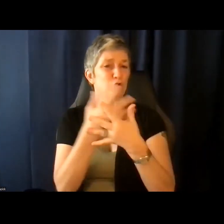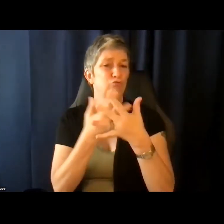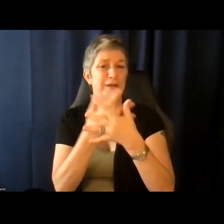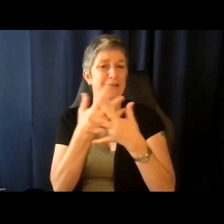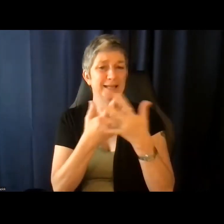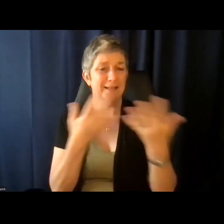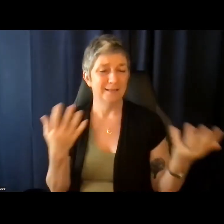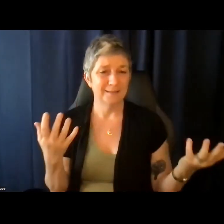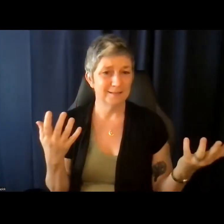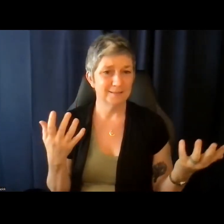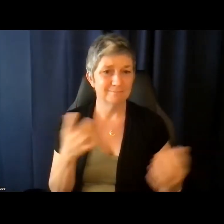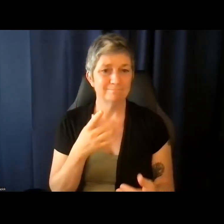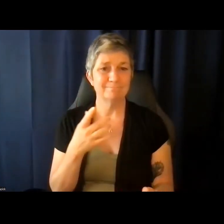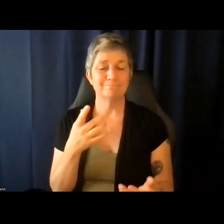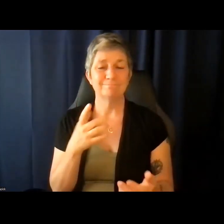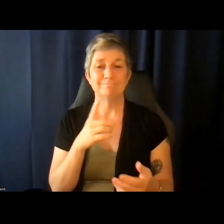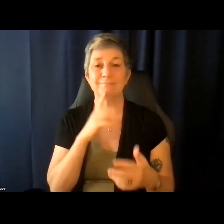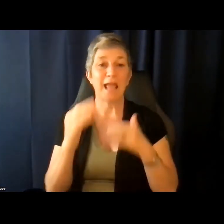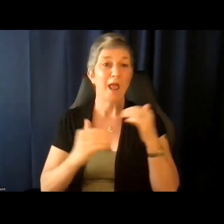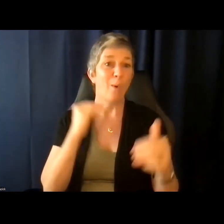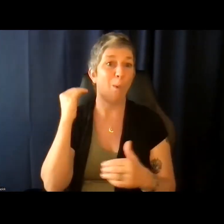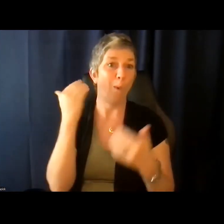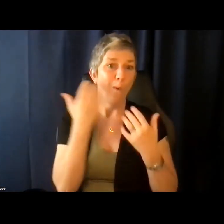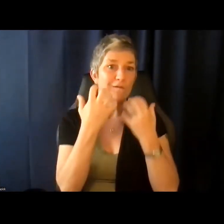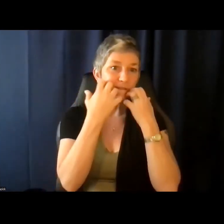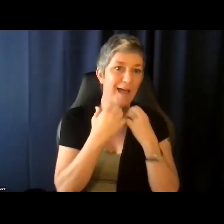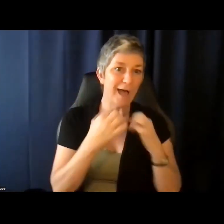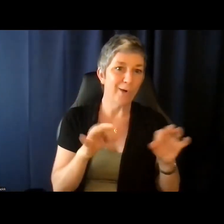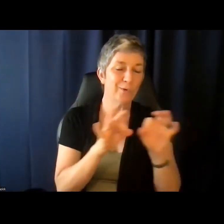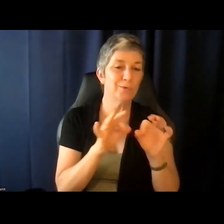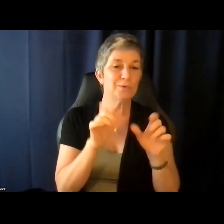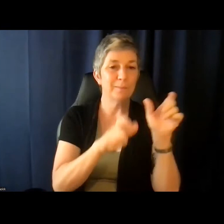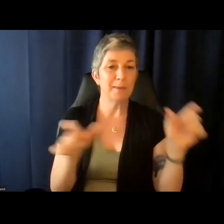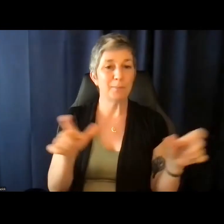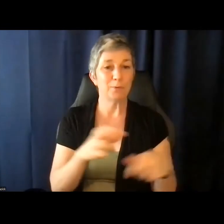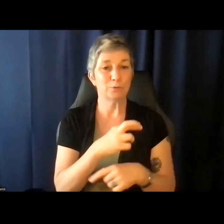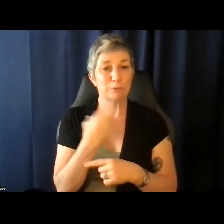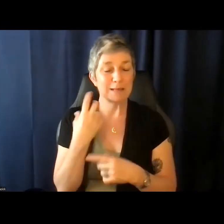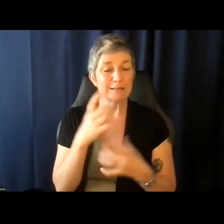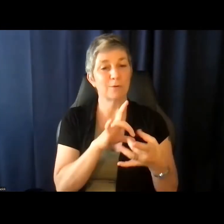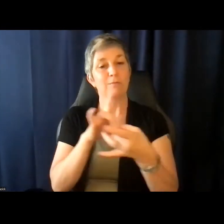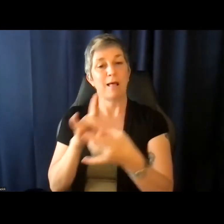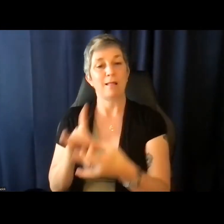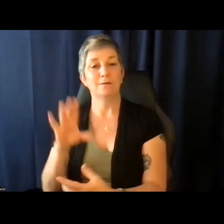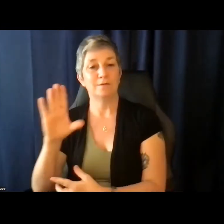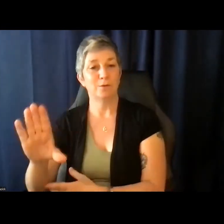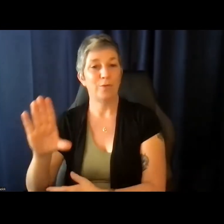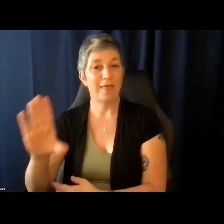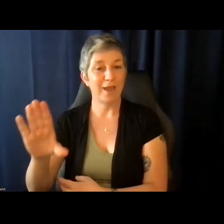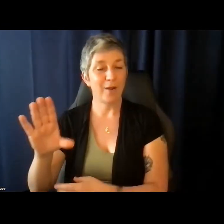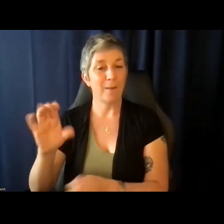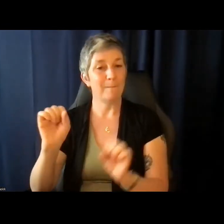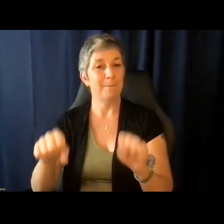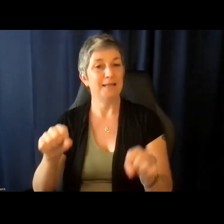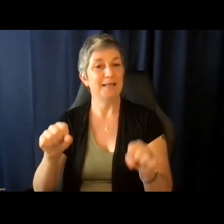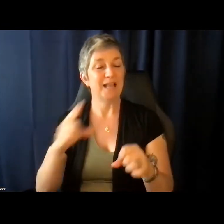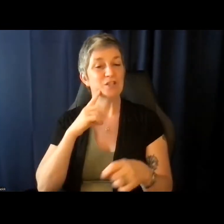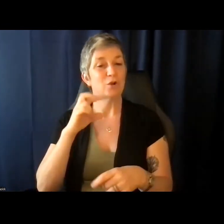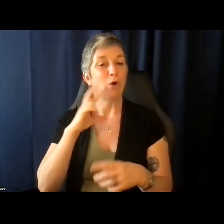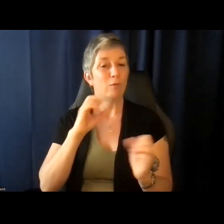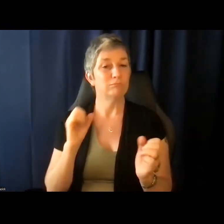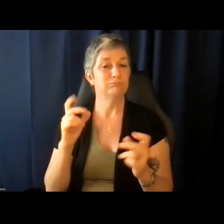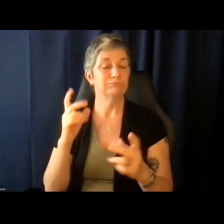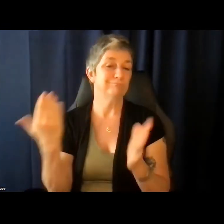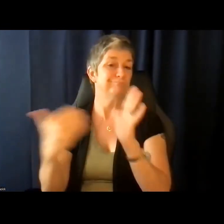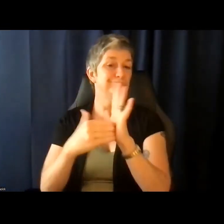fact, it overvalues people's risk relative to their potential recidivism.